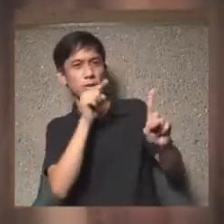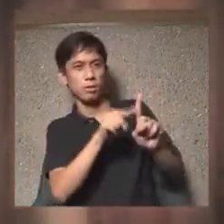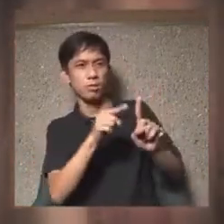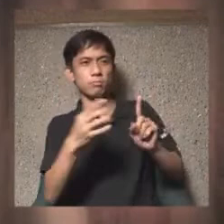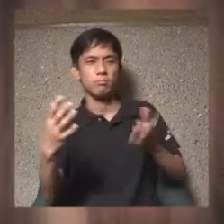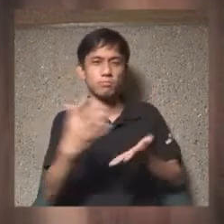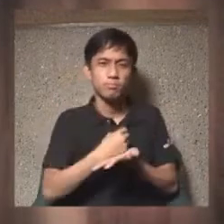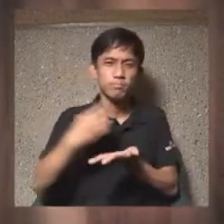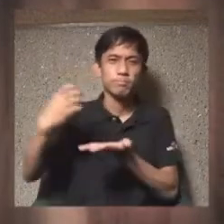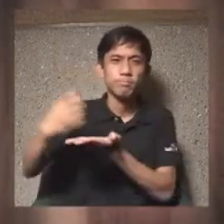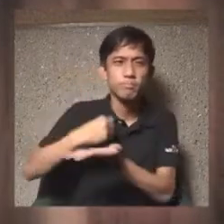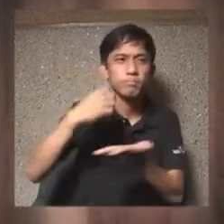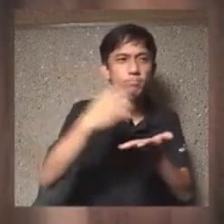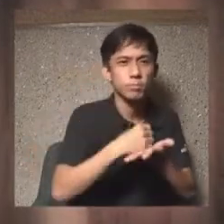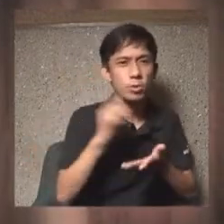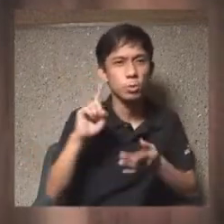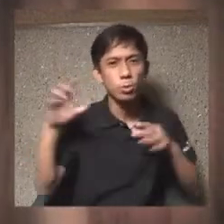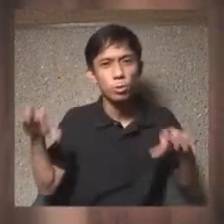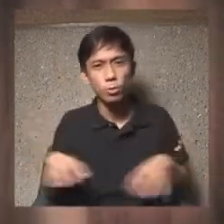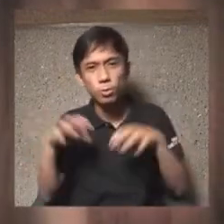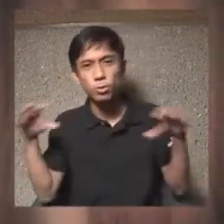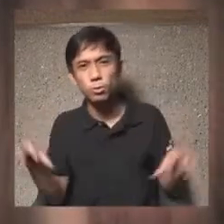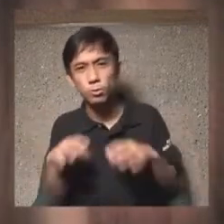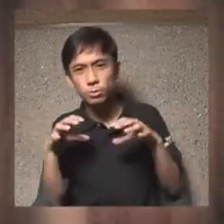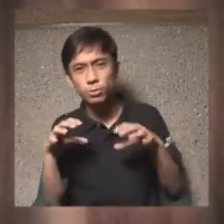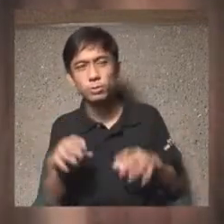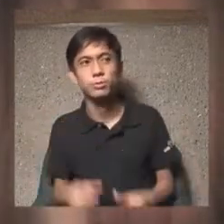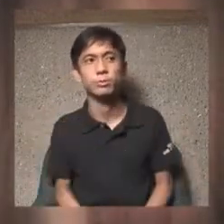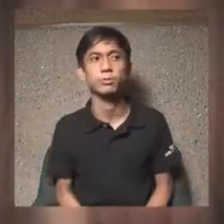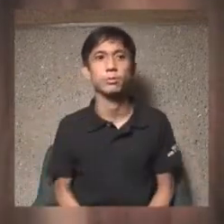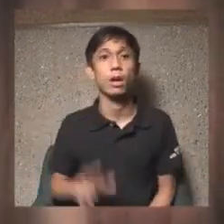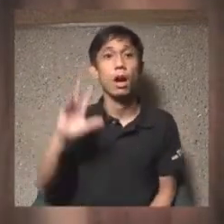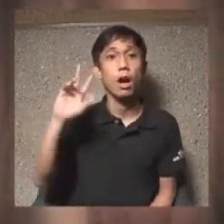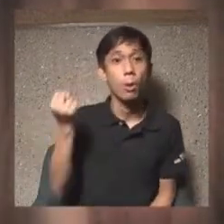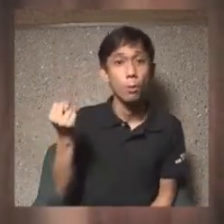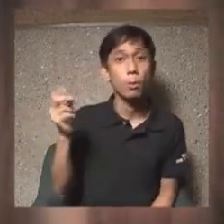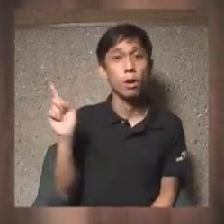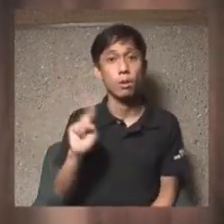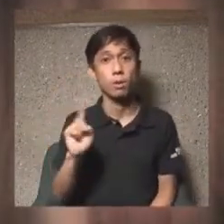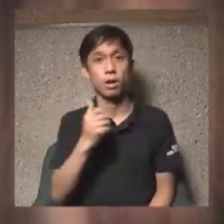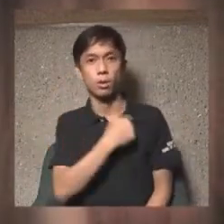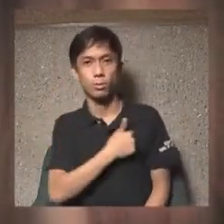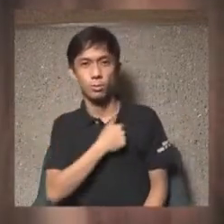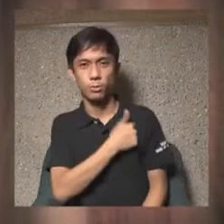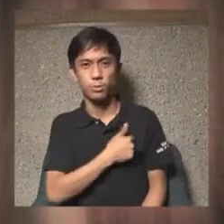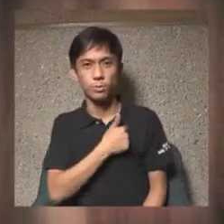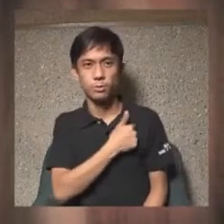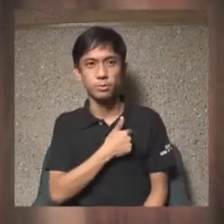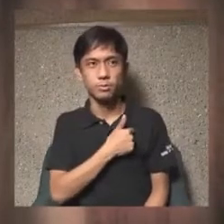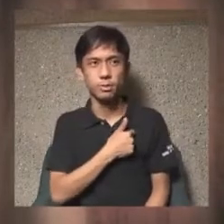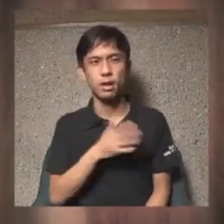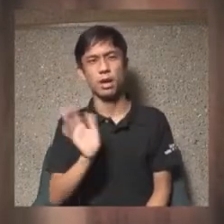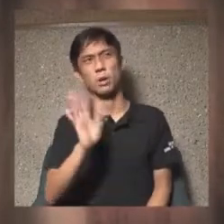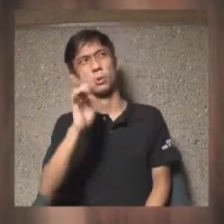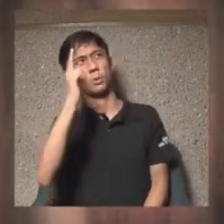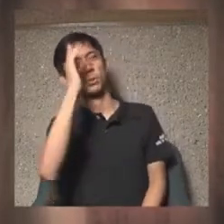When we take matters into our own hands, we hurt ourselves. And in the process, we hurt people too.